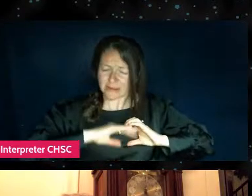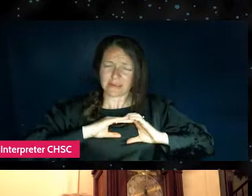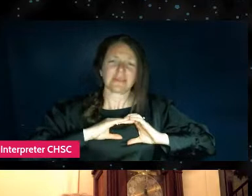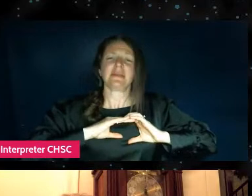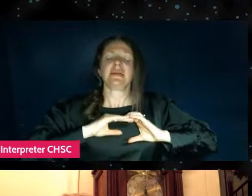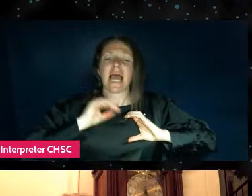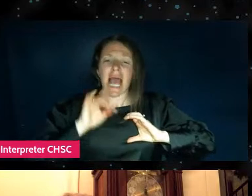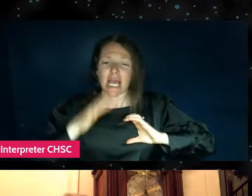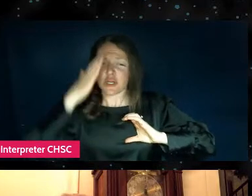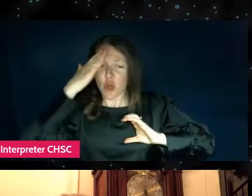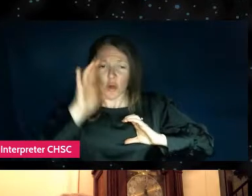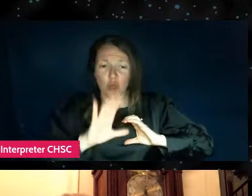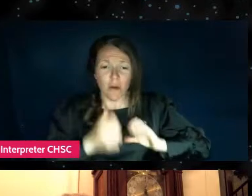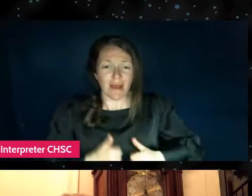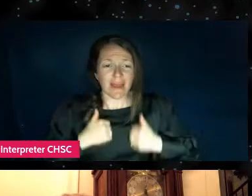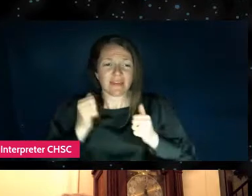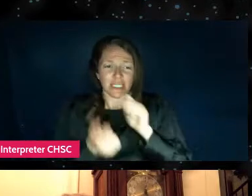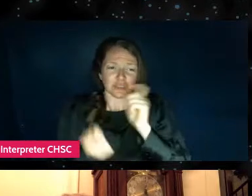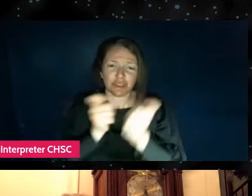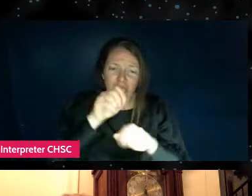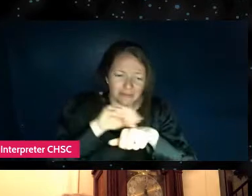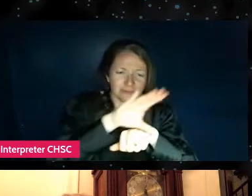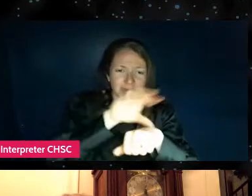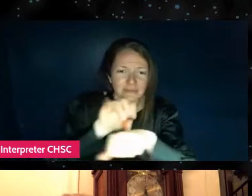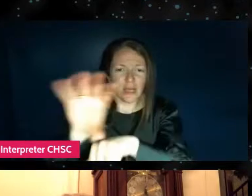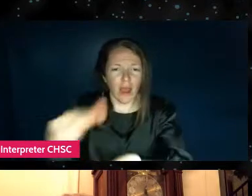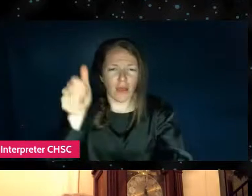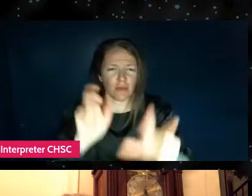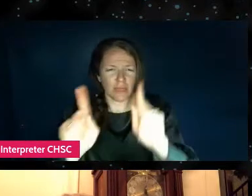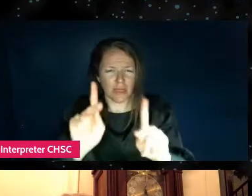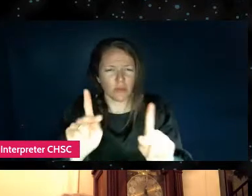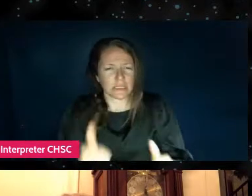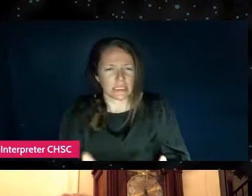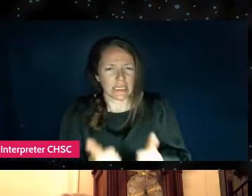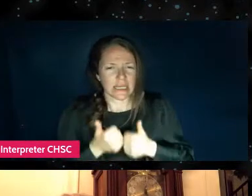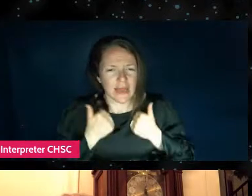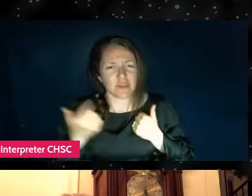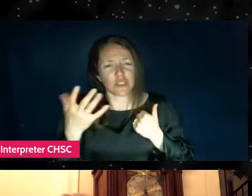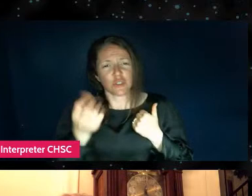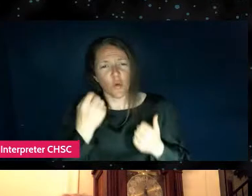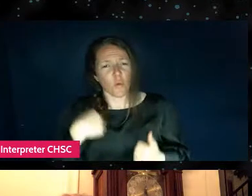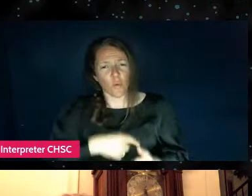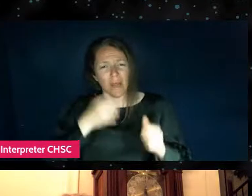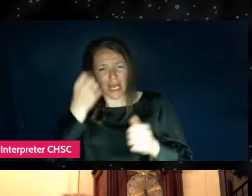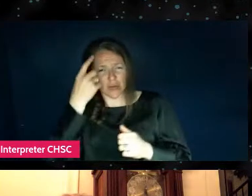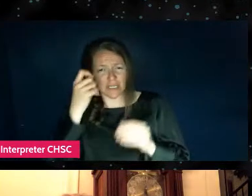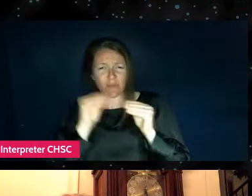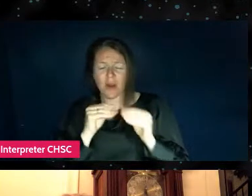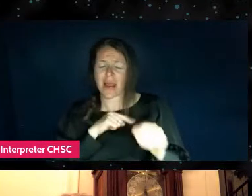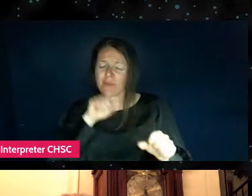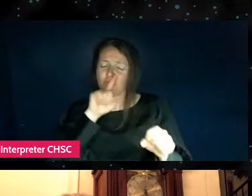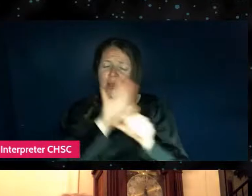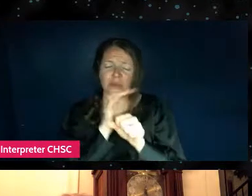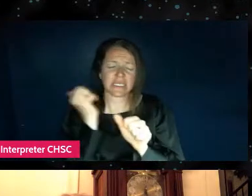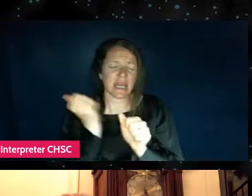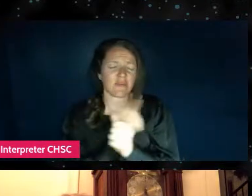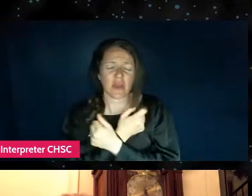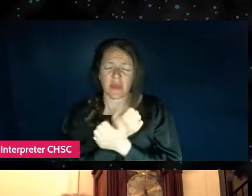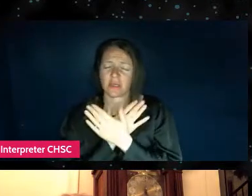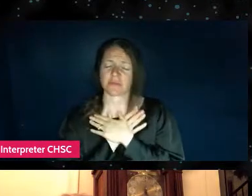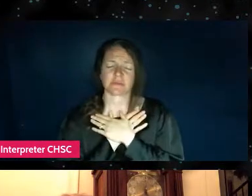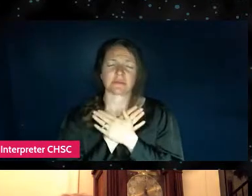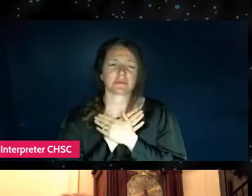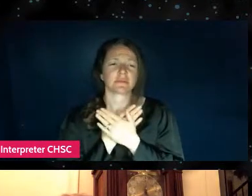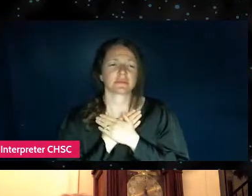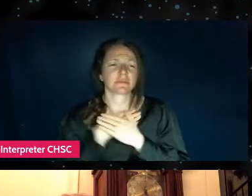and give them an insight onto who you were. And so we can understand and be educated. I said, I promise you with everything I have in my heart, everything